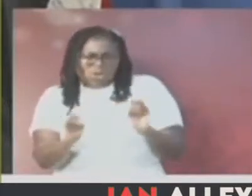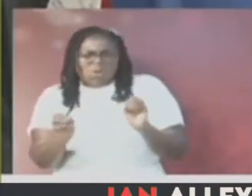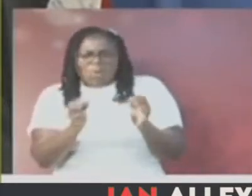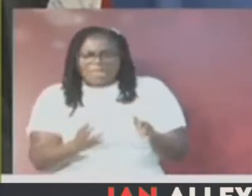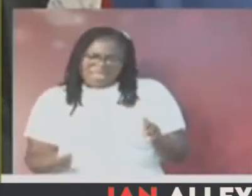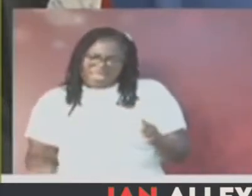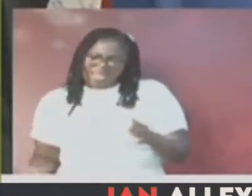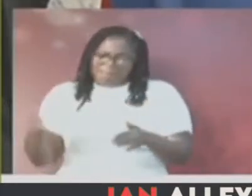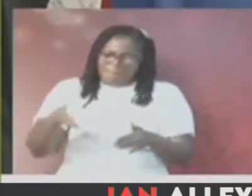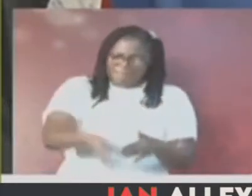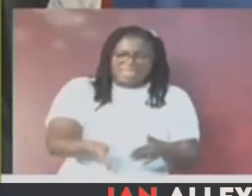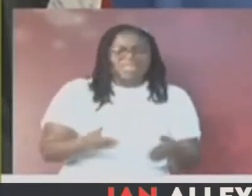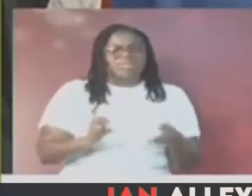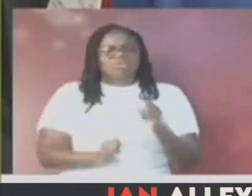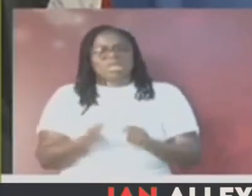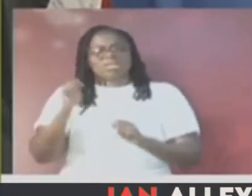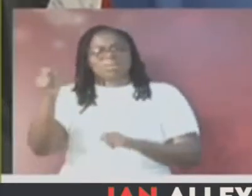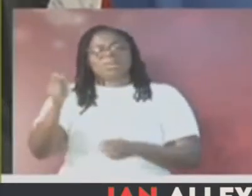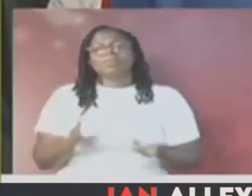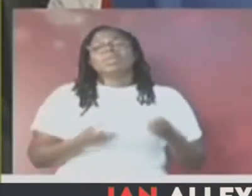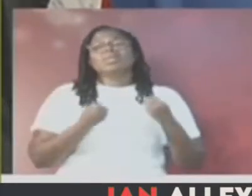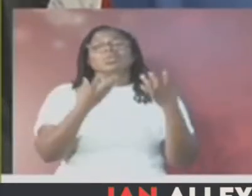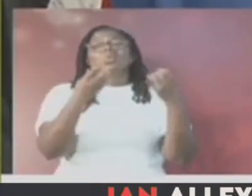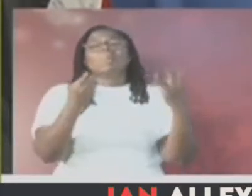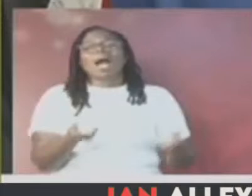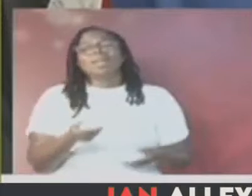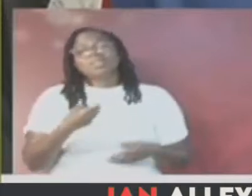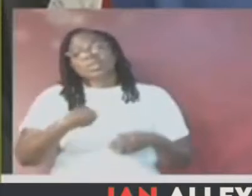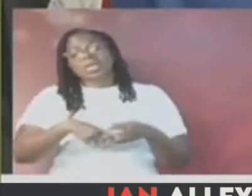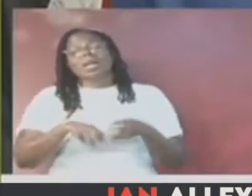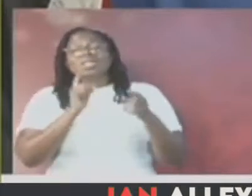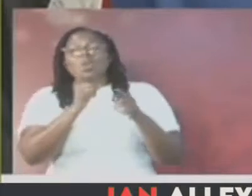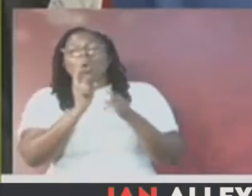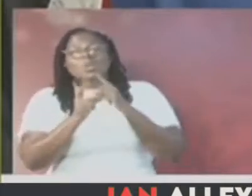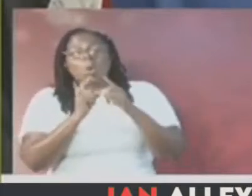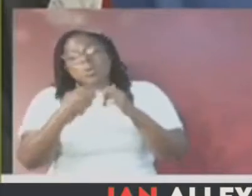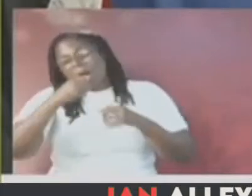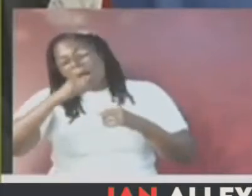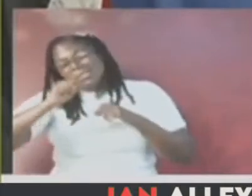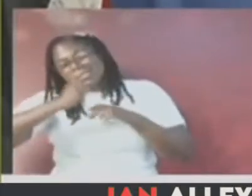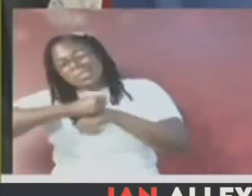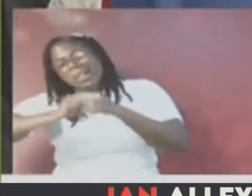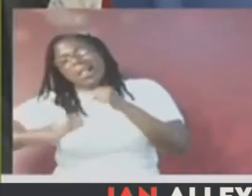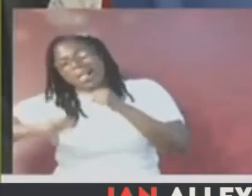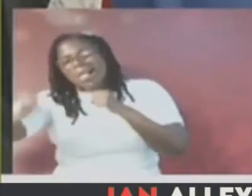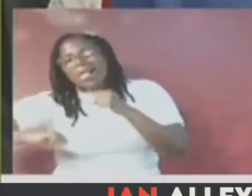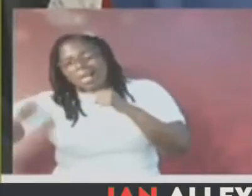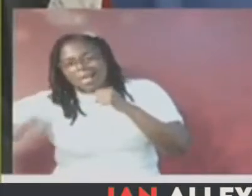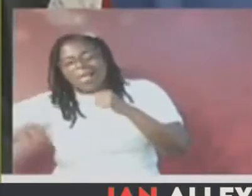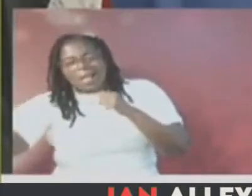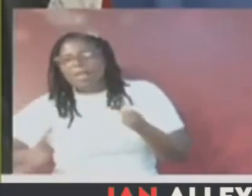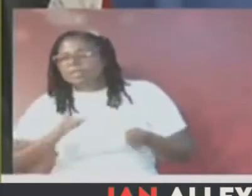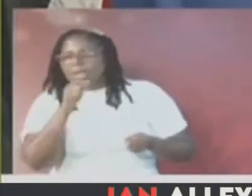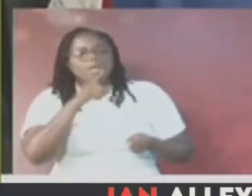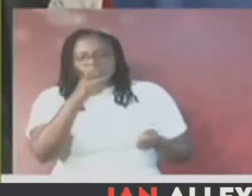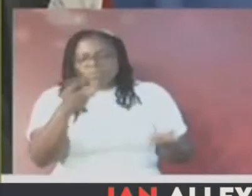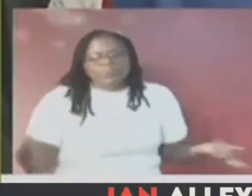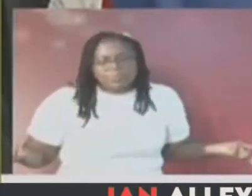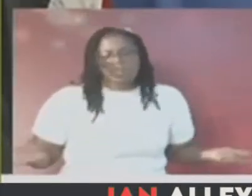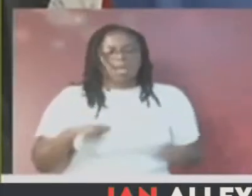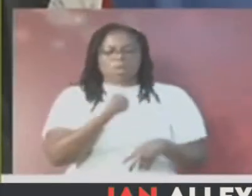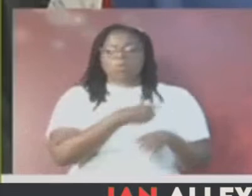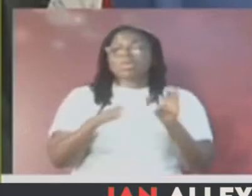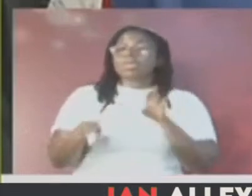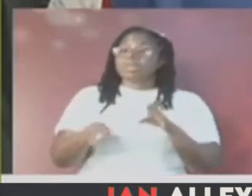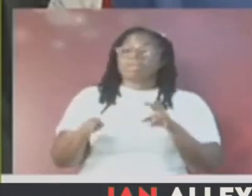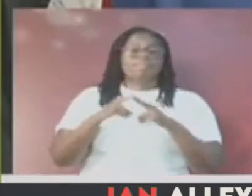outside. That is just so much old talk. We have done very well in the last few months